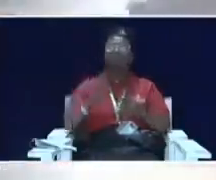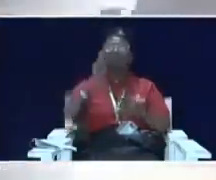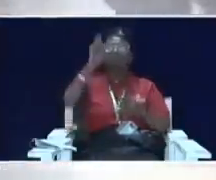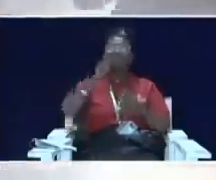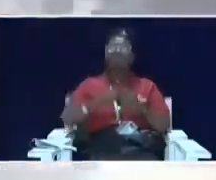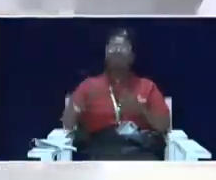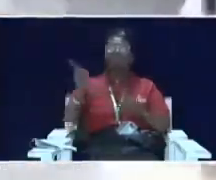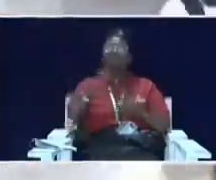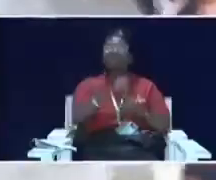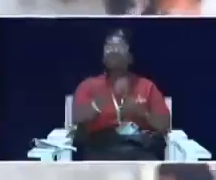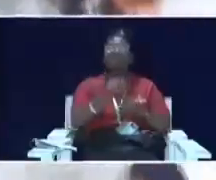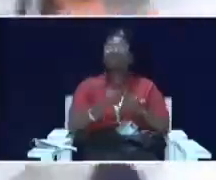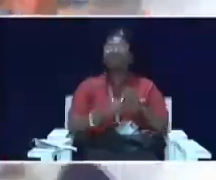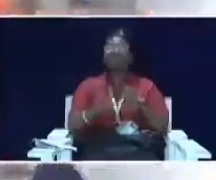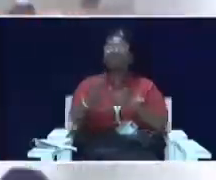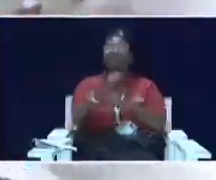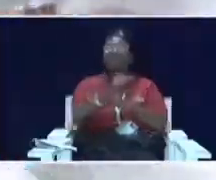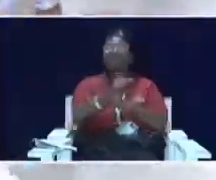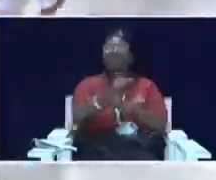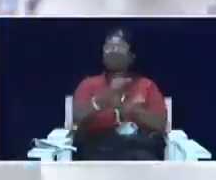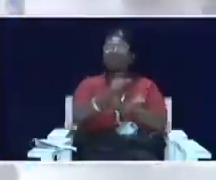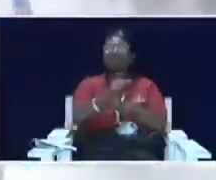Go ahead.